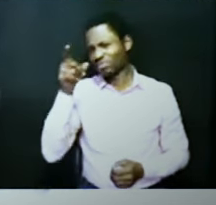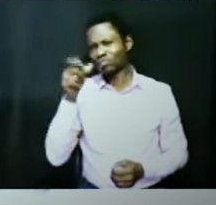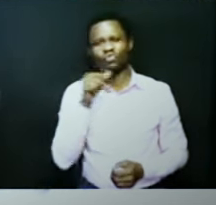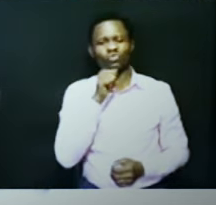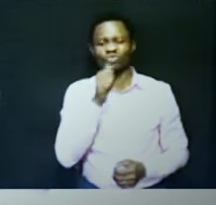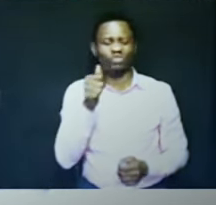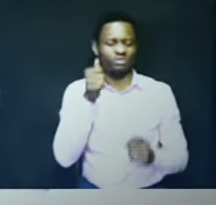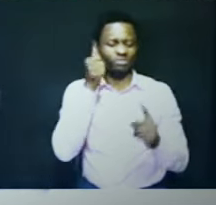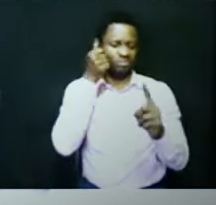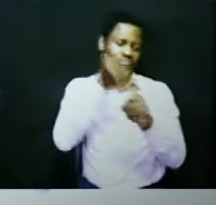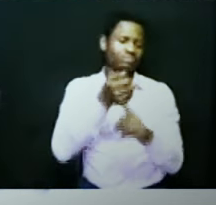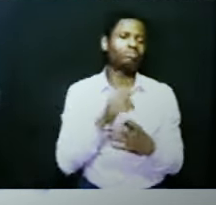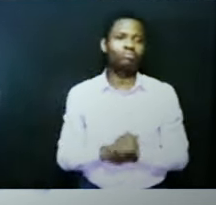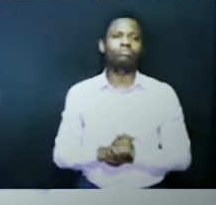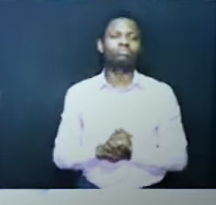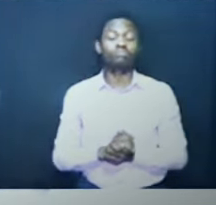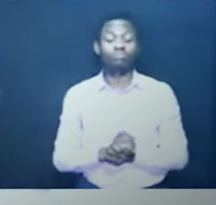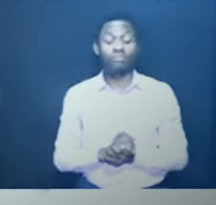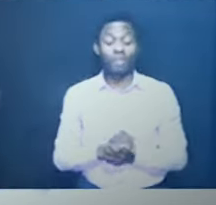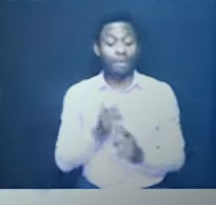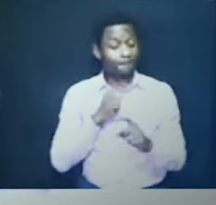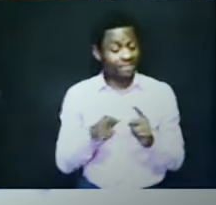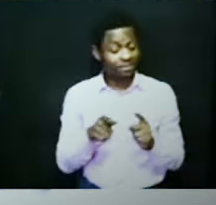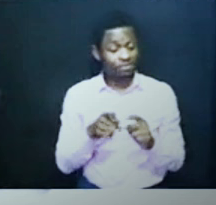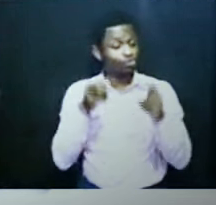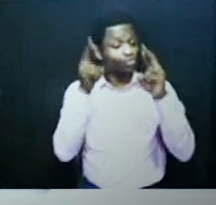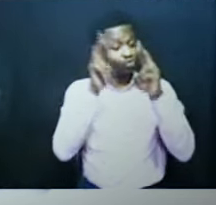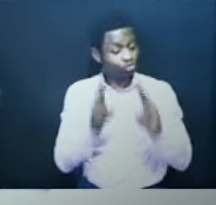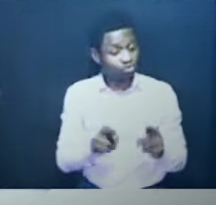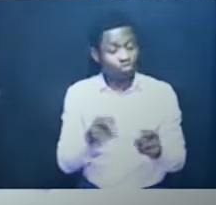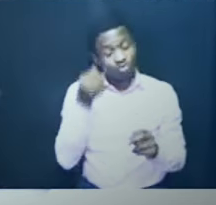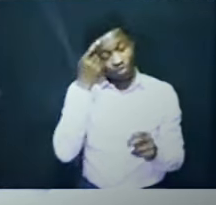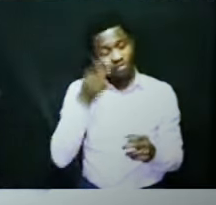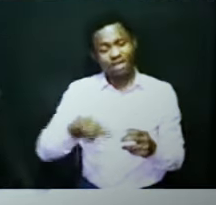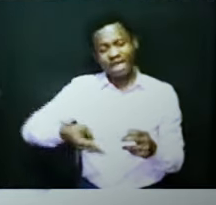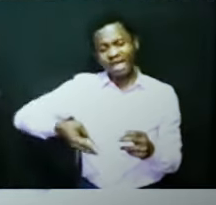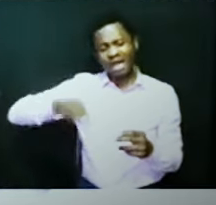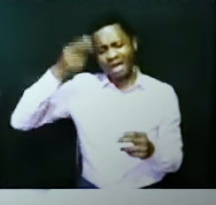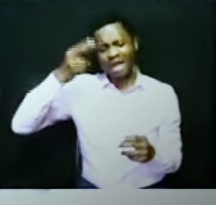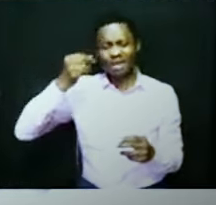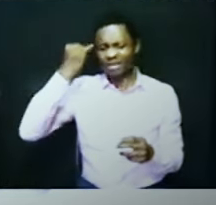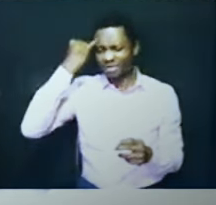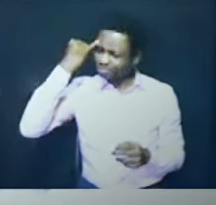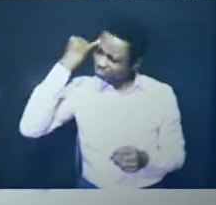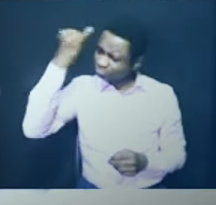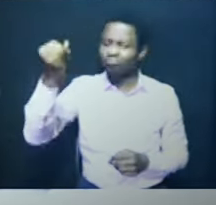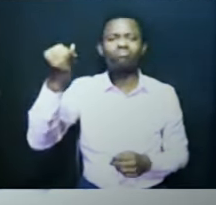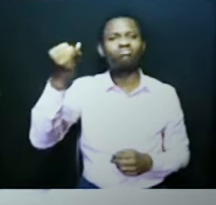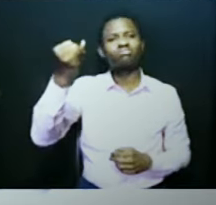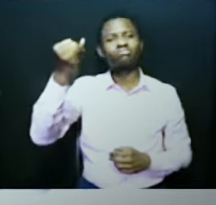accident. It is always the result of high intention.